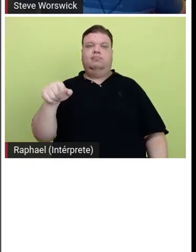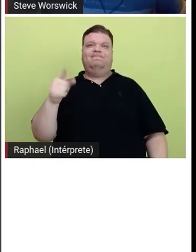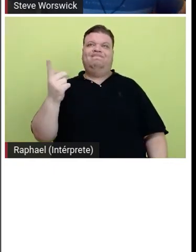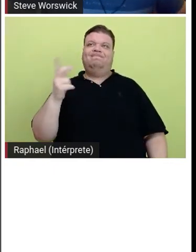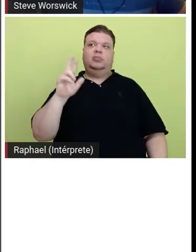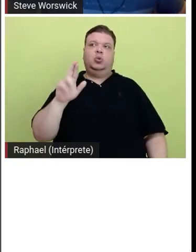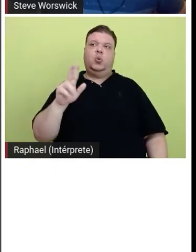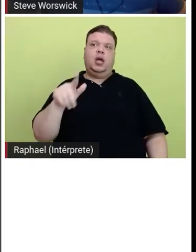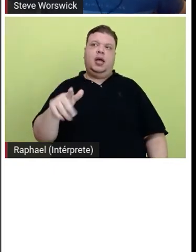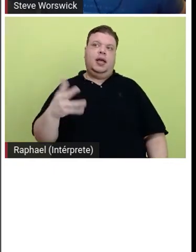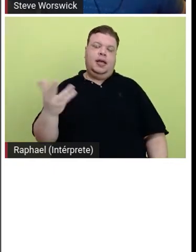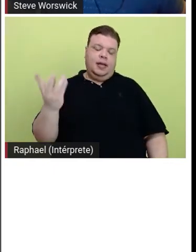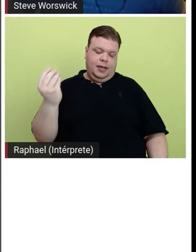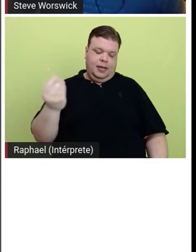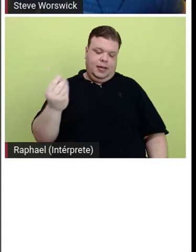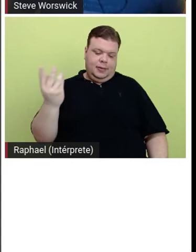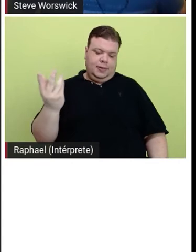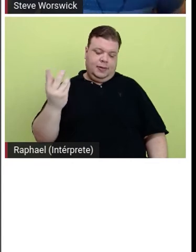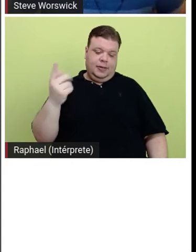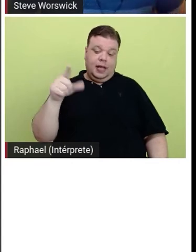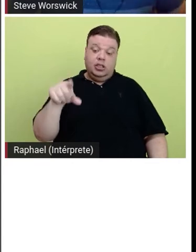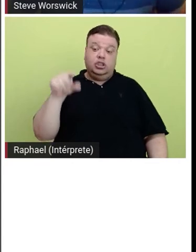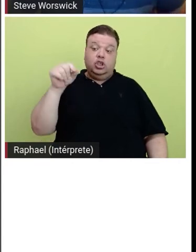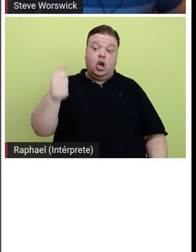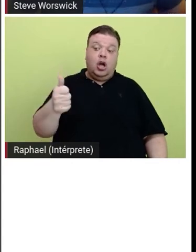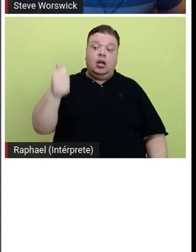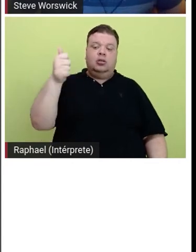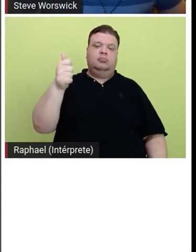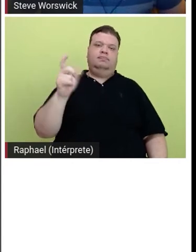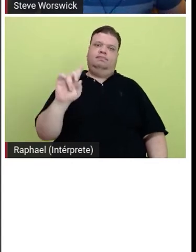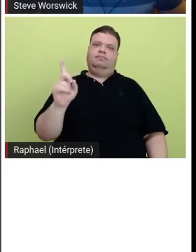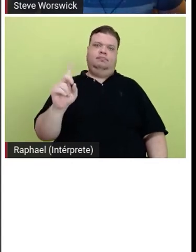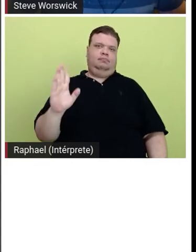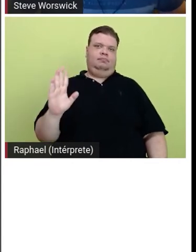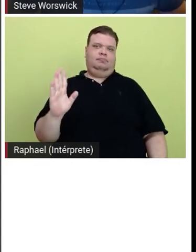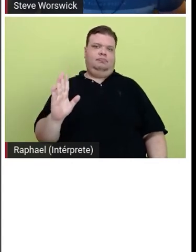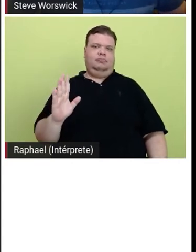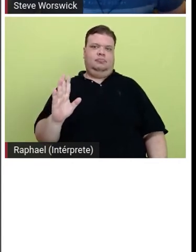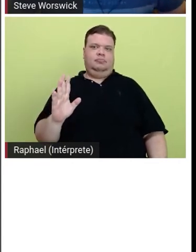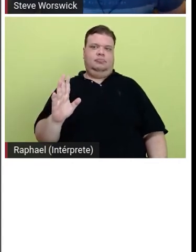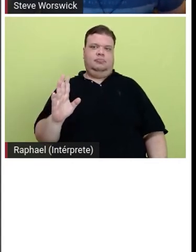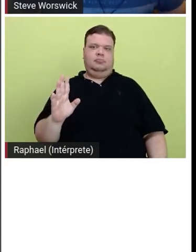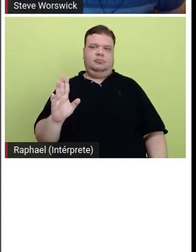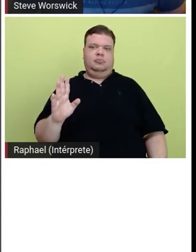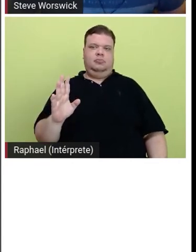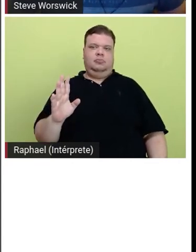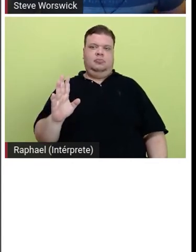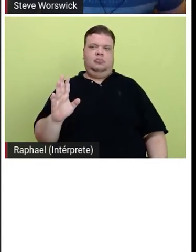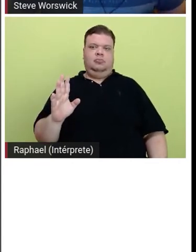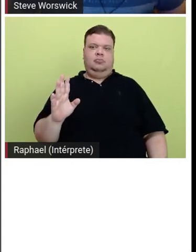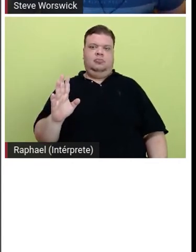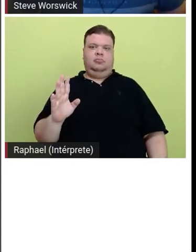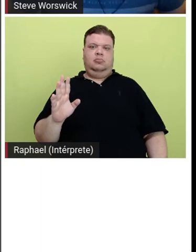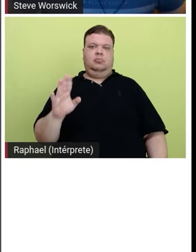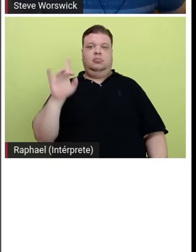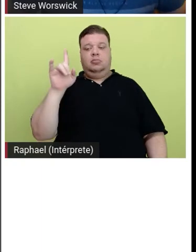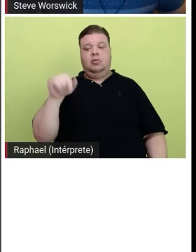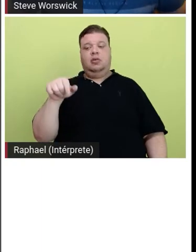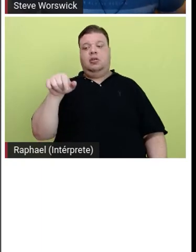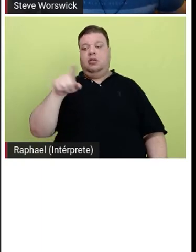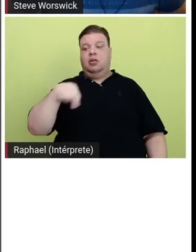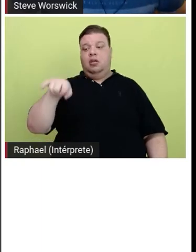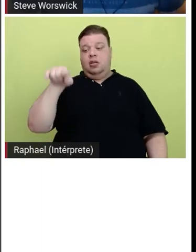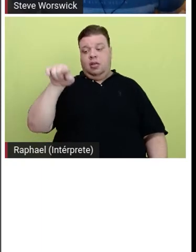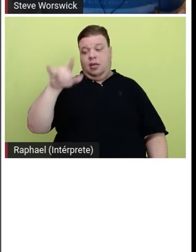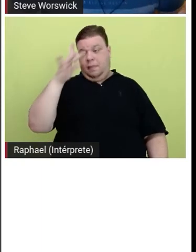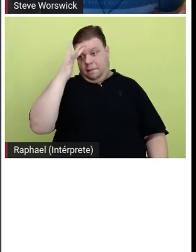to try and fool it. They'll ask questions that would never come up in normal conversation, like, can you eat a cinema? Or they'll space things out so crazily long,